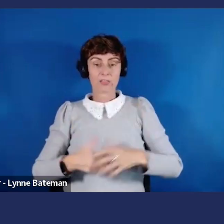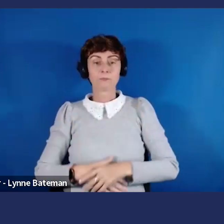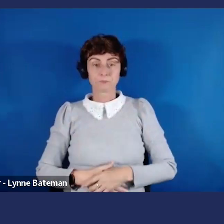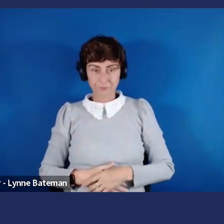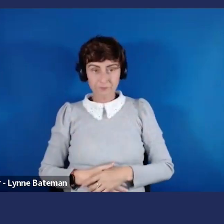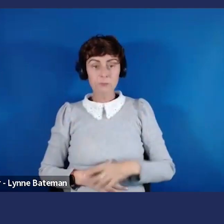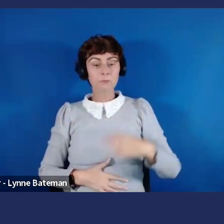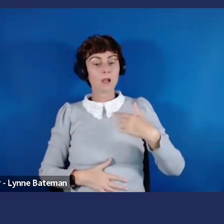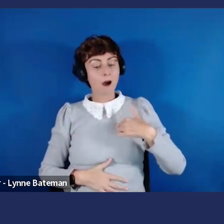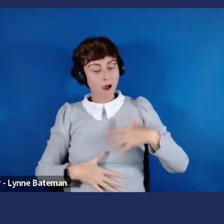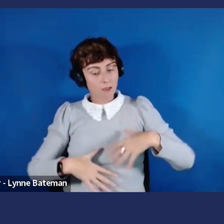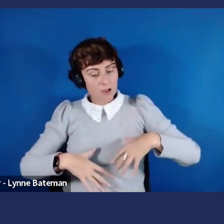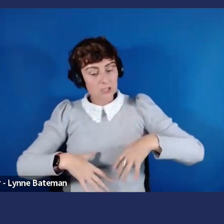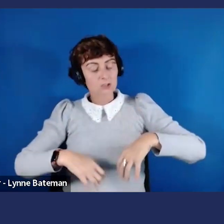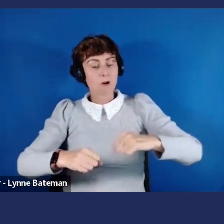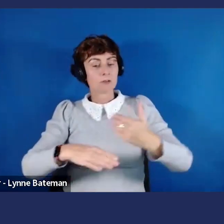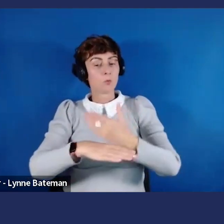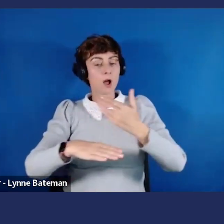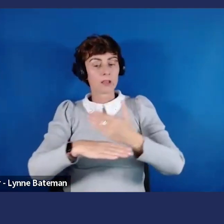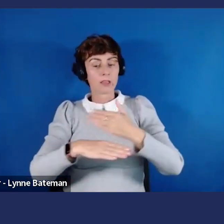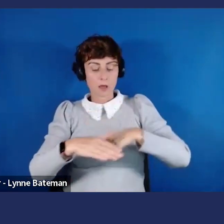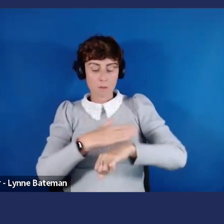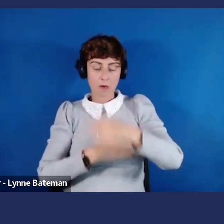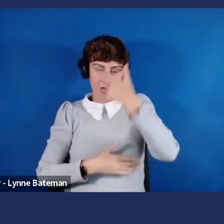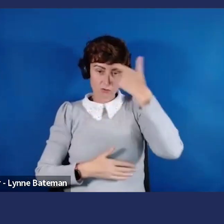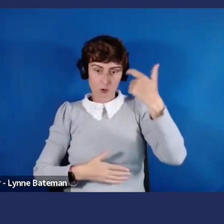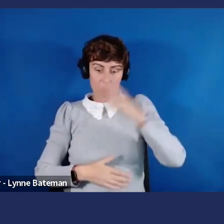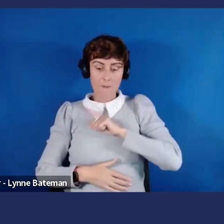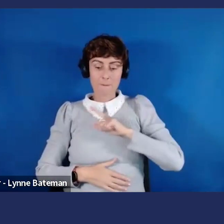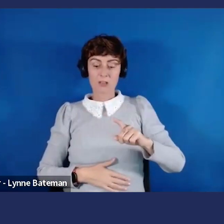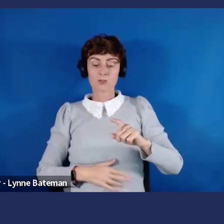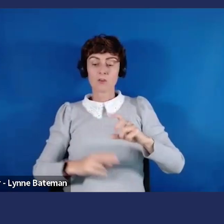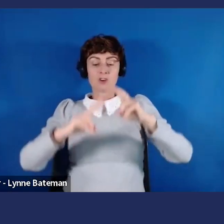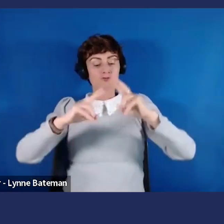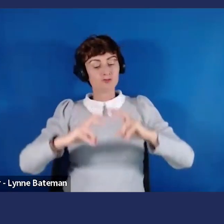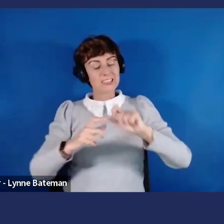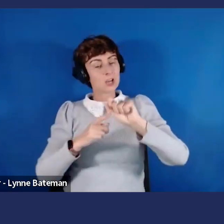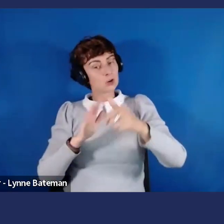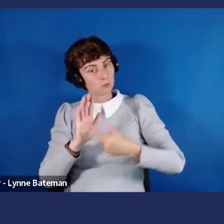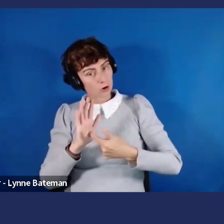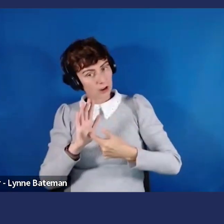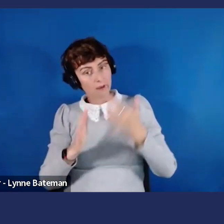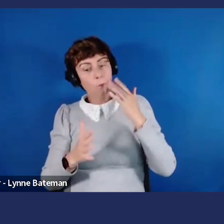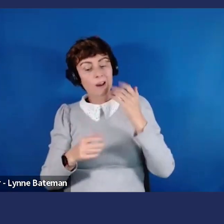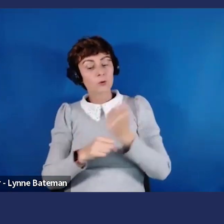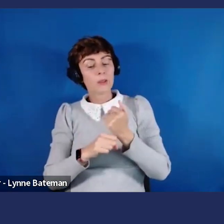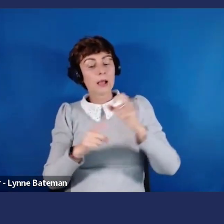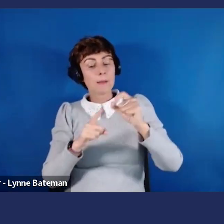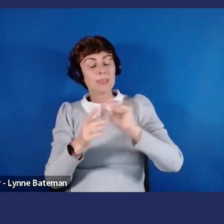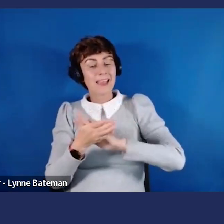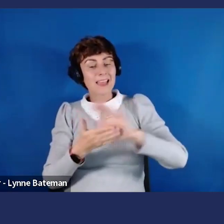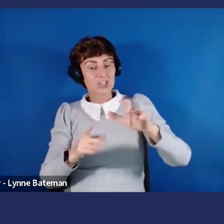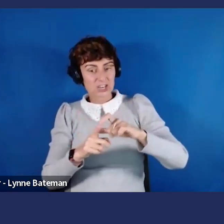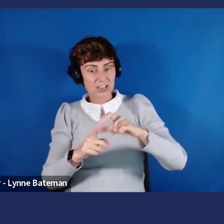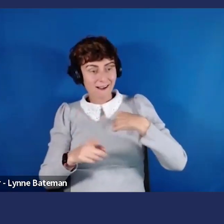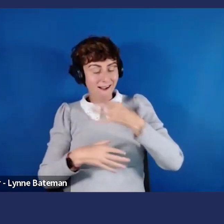birth trauma during a research project that I was doing for my PhD. And I put out an invitation for parents who